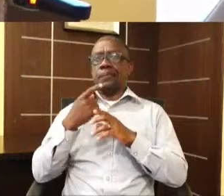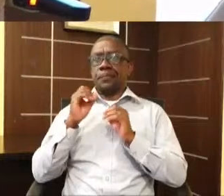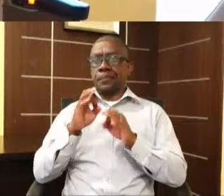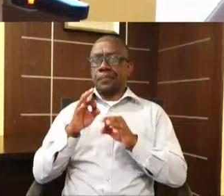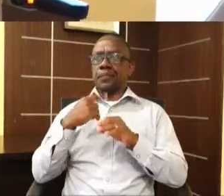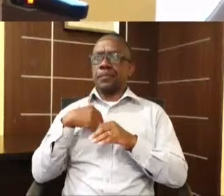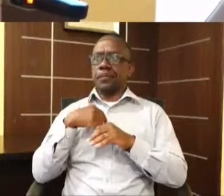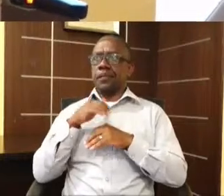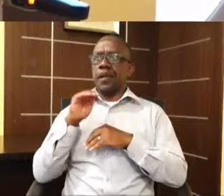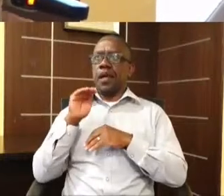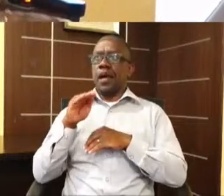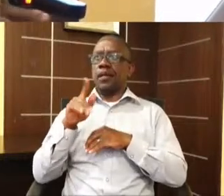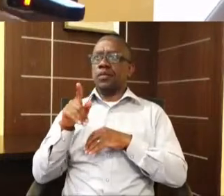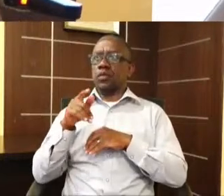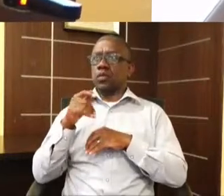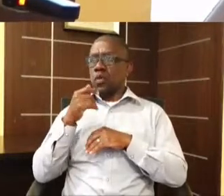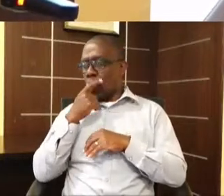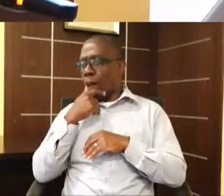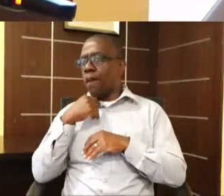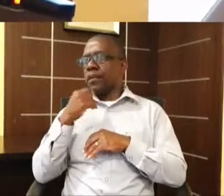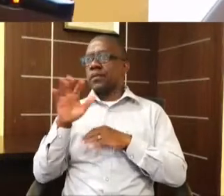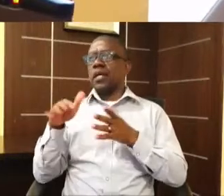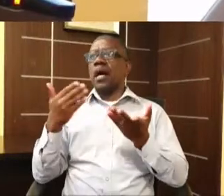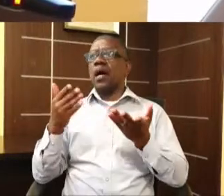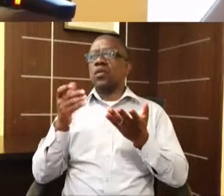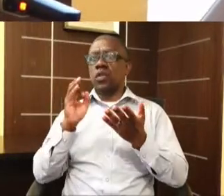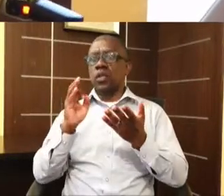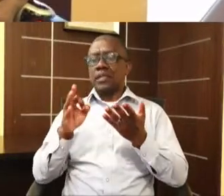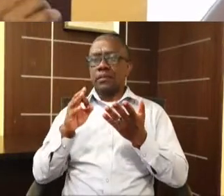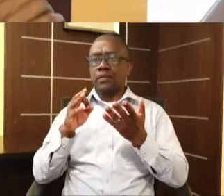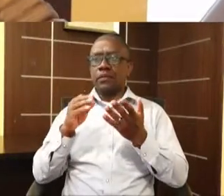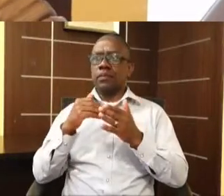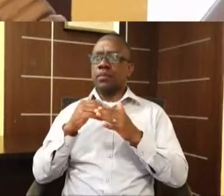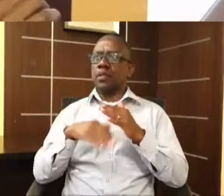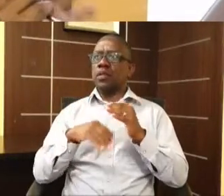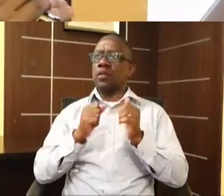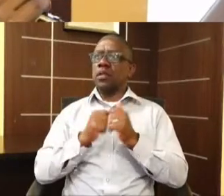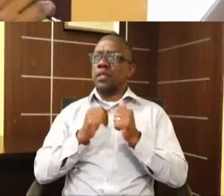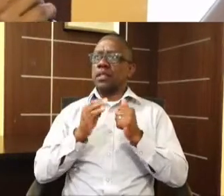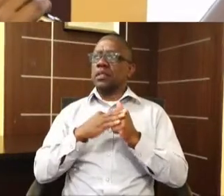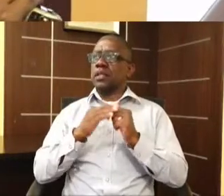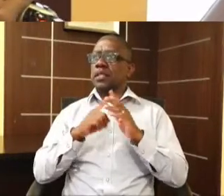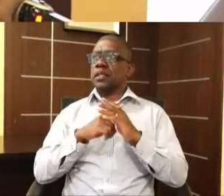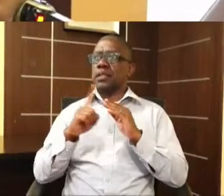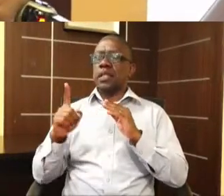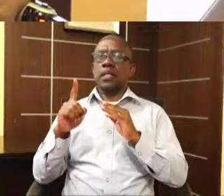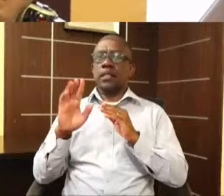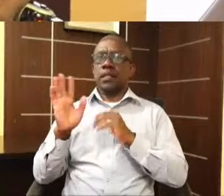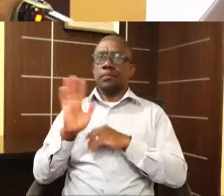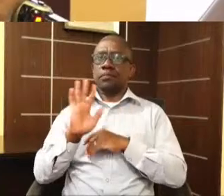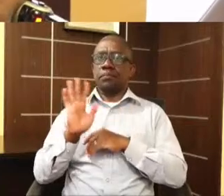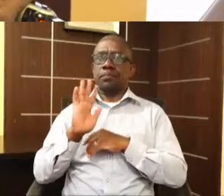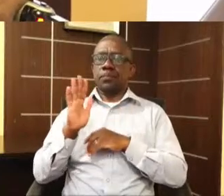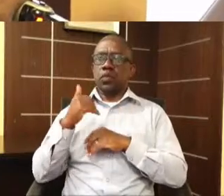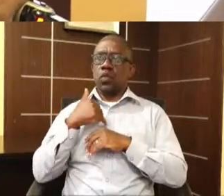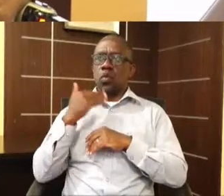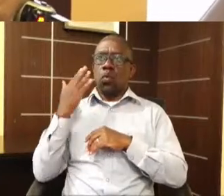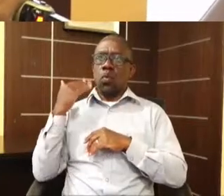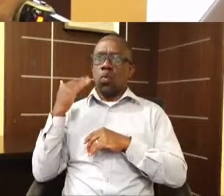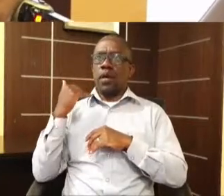allow you to start a conversation with NIVI if you're not above 18 years. That is because of regulatory